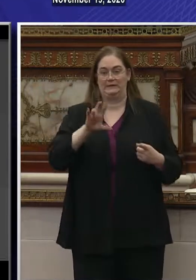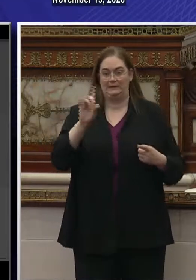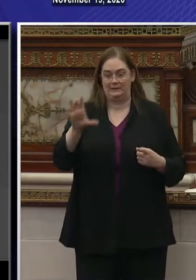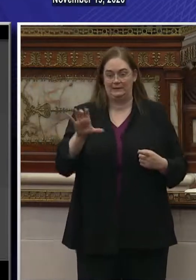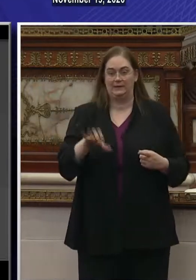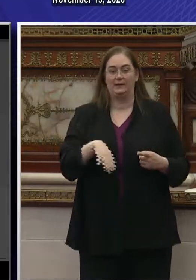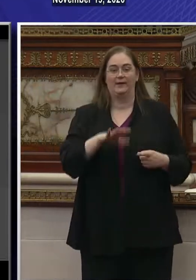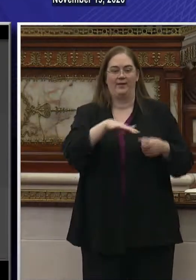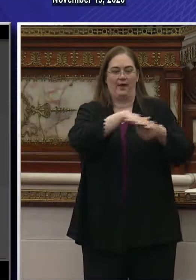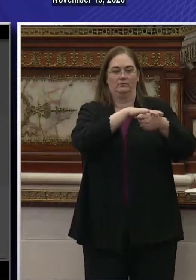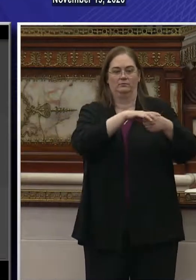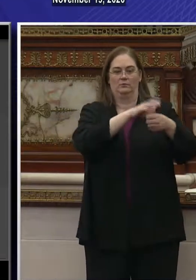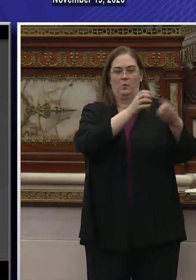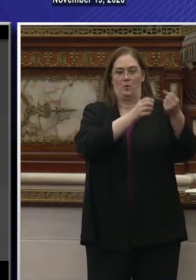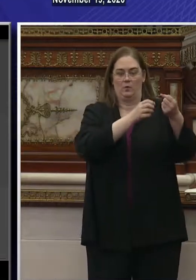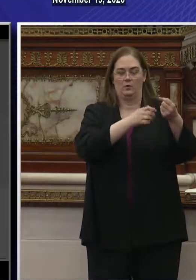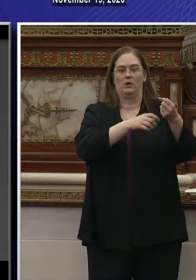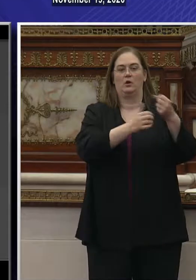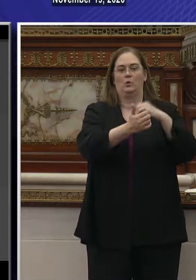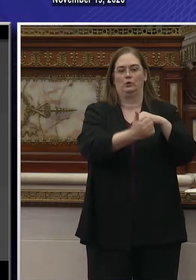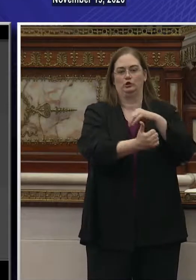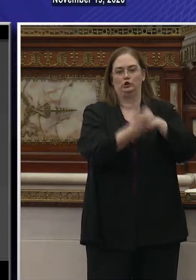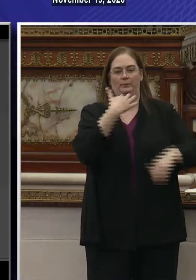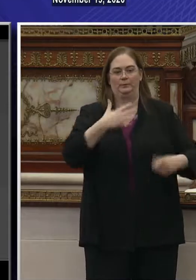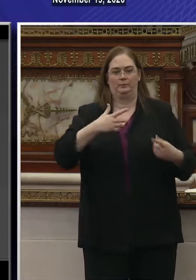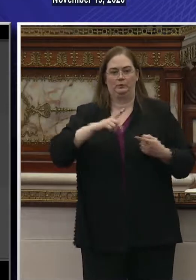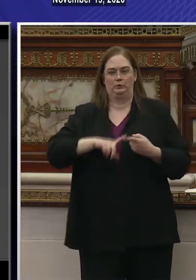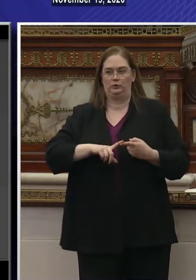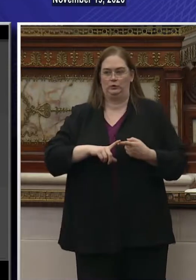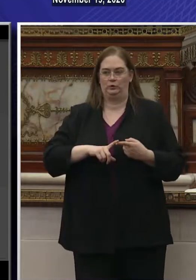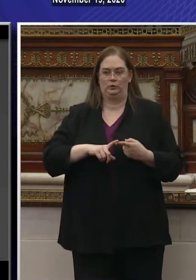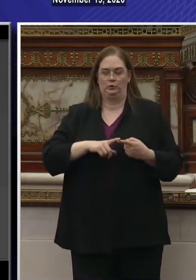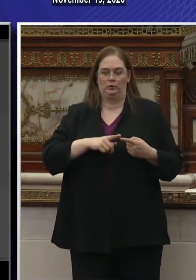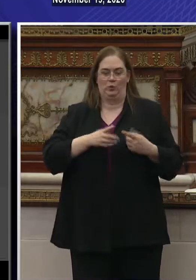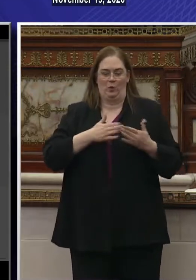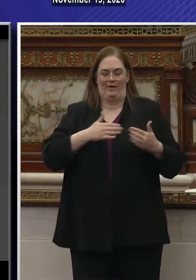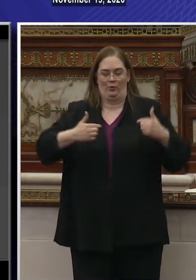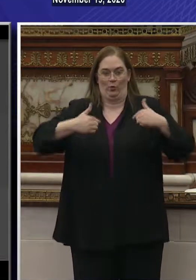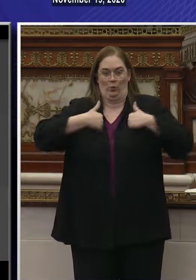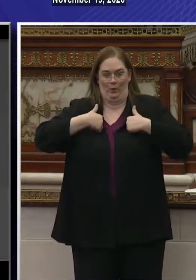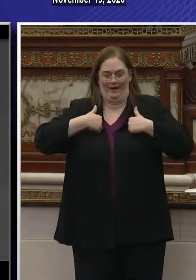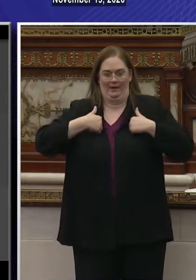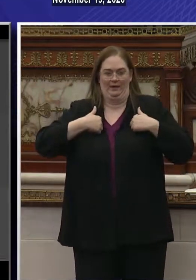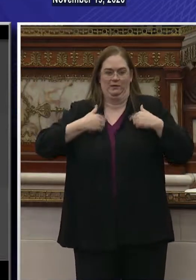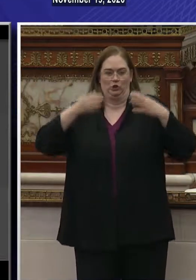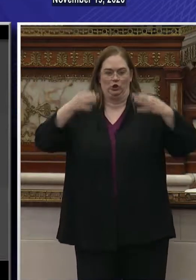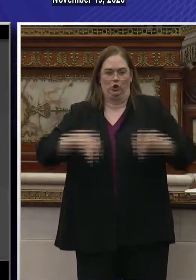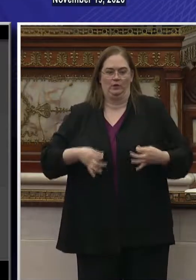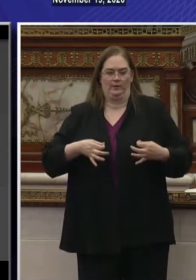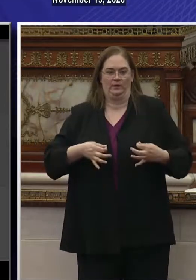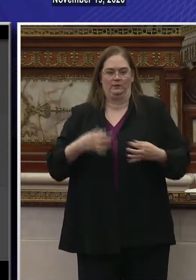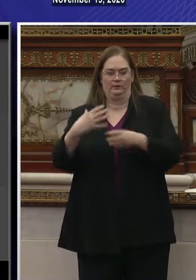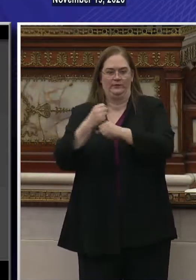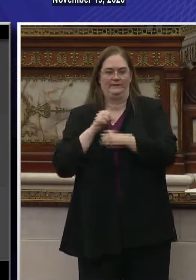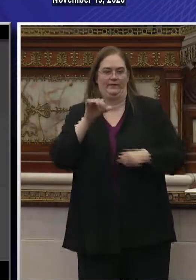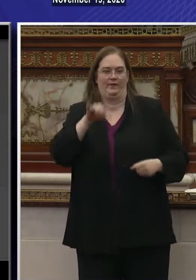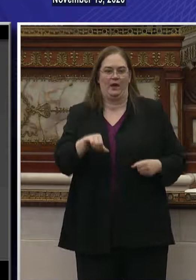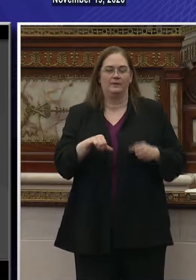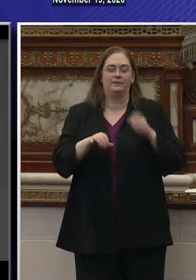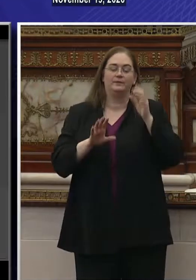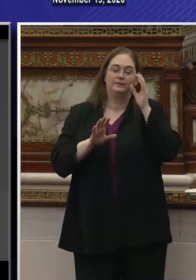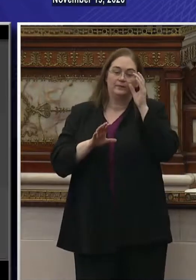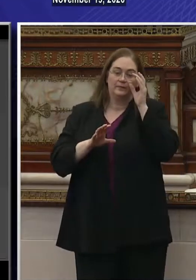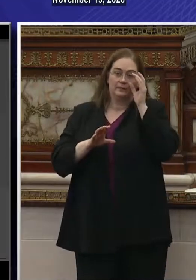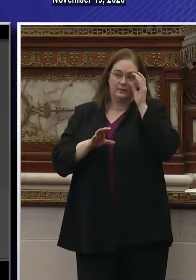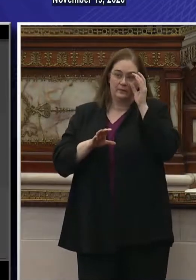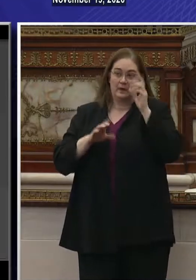the depot then will ship the vaccine to whomever we determine will receive it. Now,